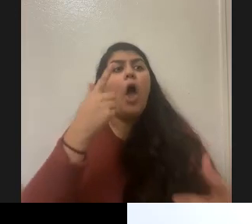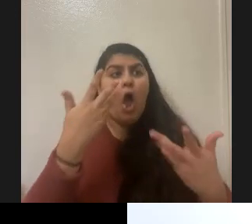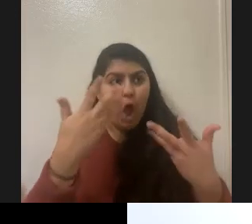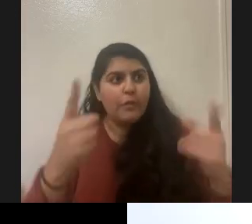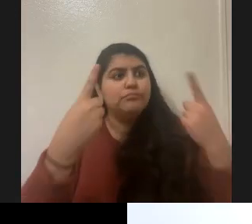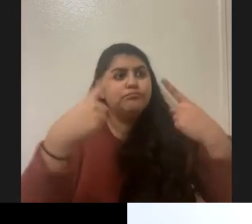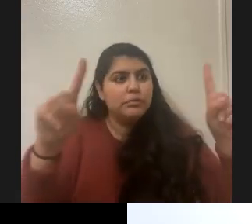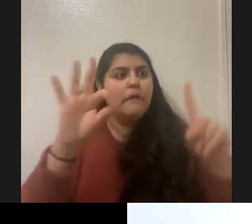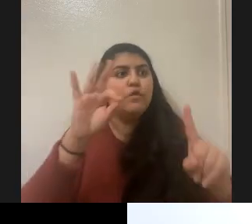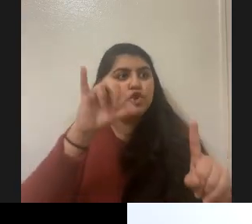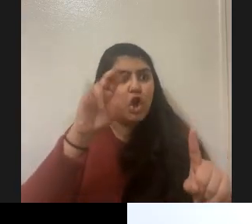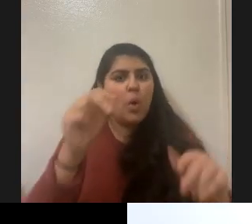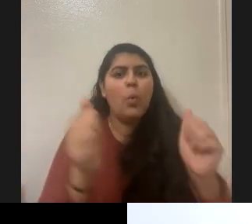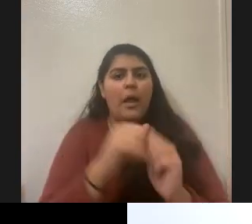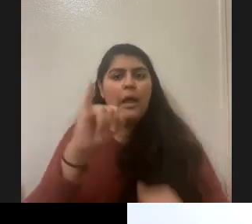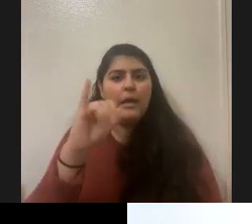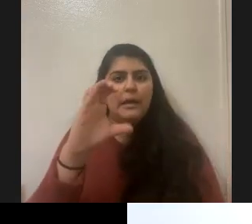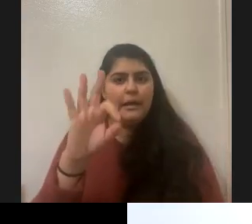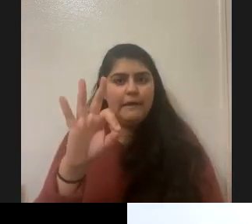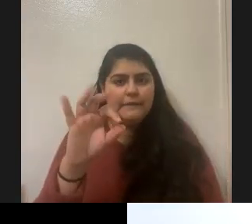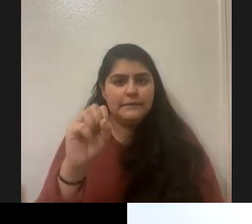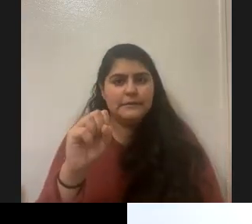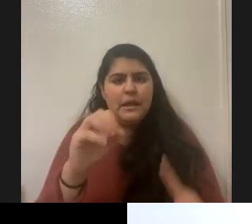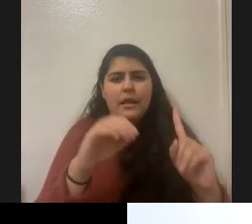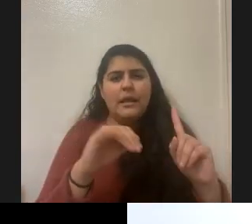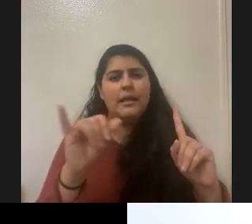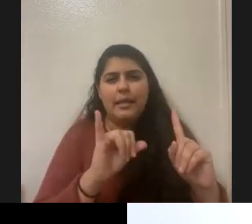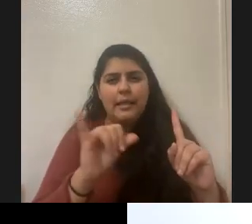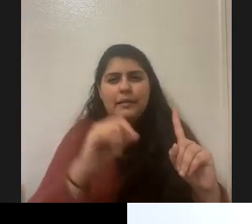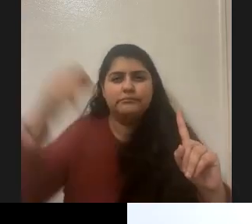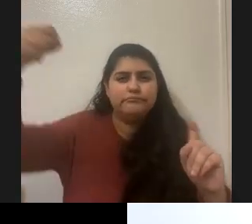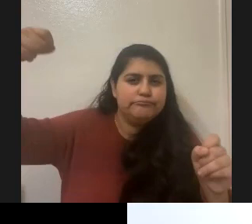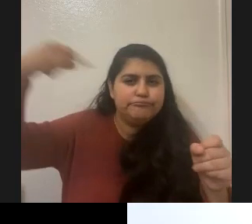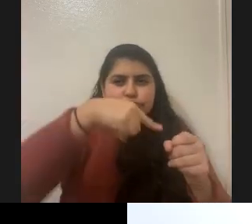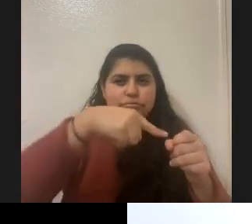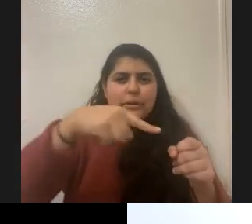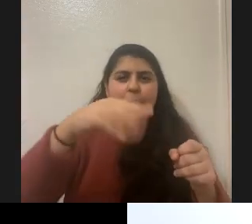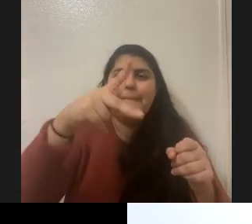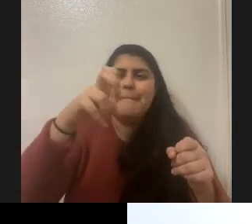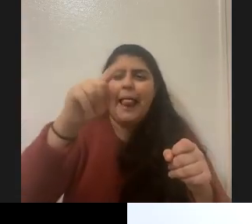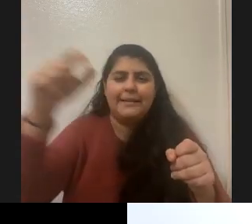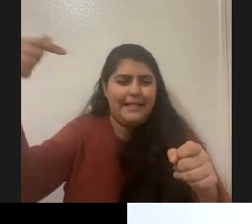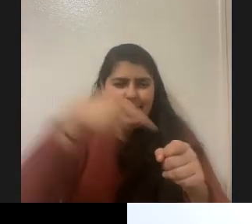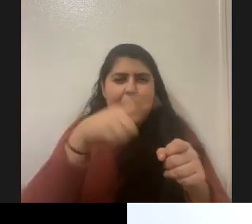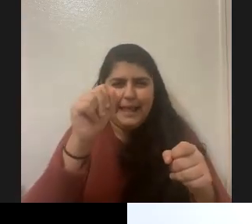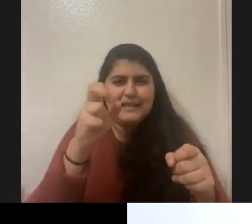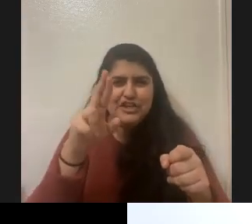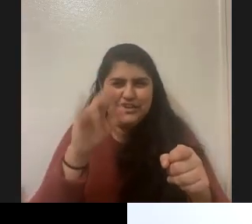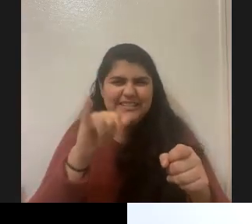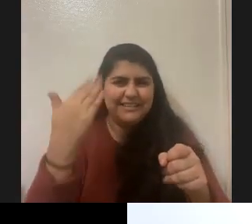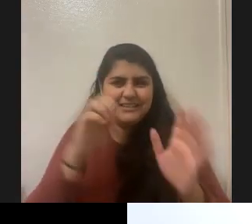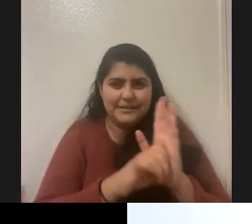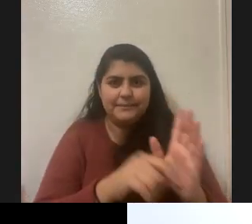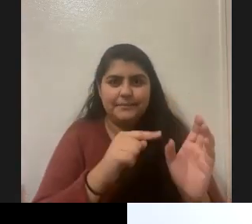with ICF. I mentioned the Lawrence Livermore lab thing where they shot a tiny pellet with a laser. They technically